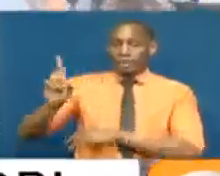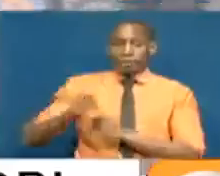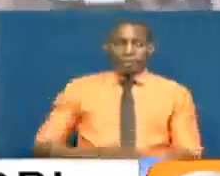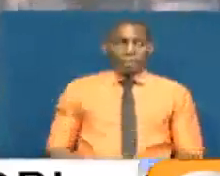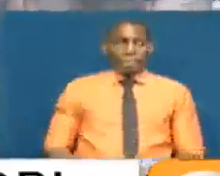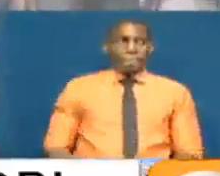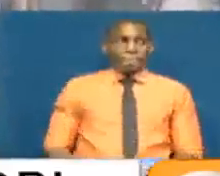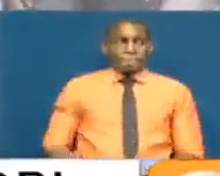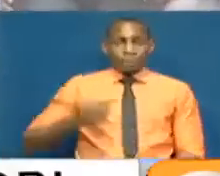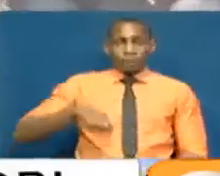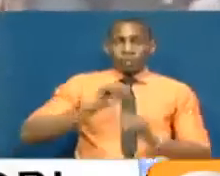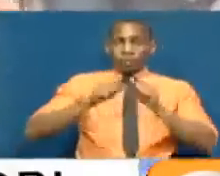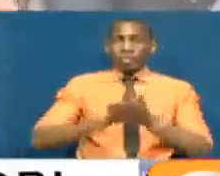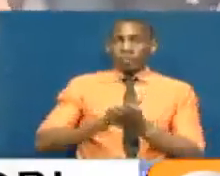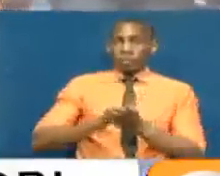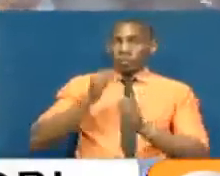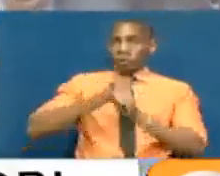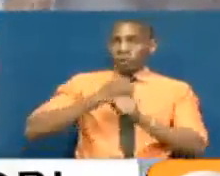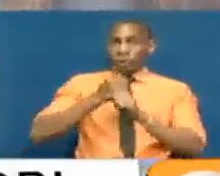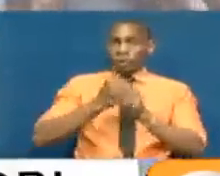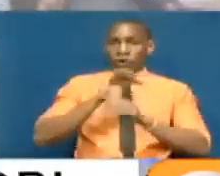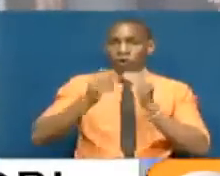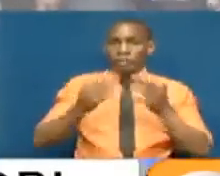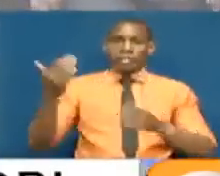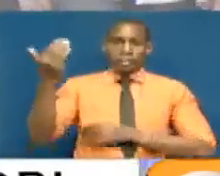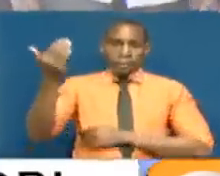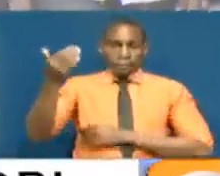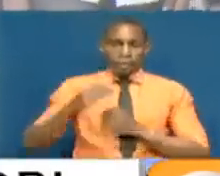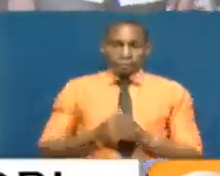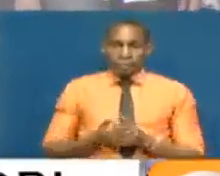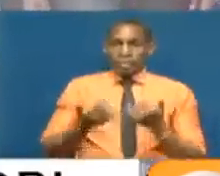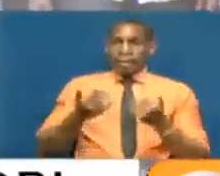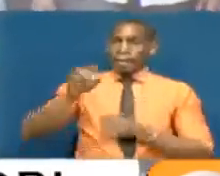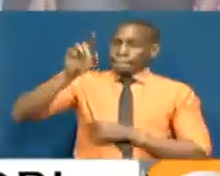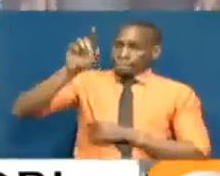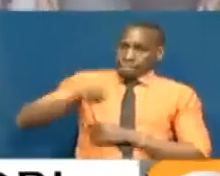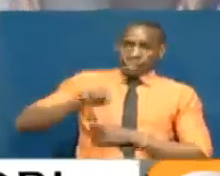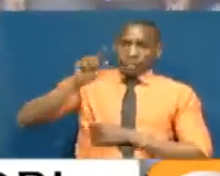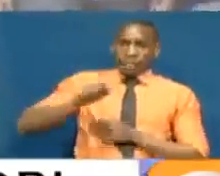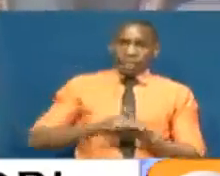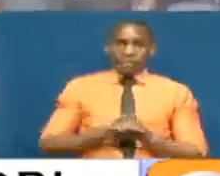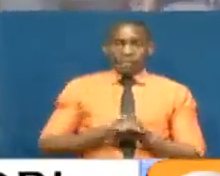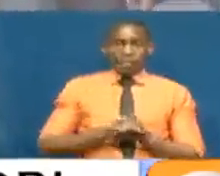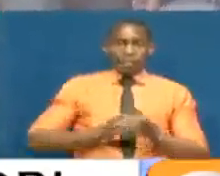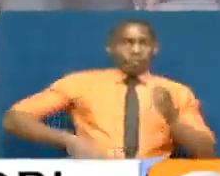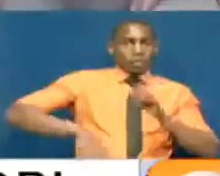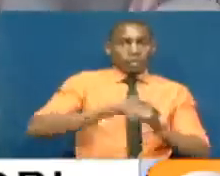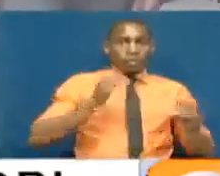Ndio tuweze kuwafanyia yale yote amenena, lazima tusukume